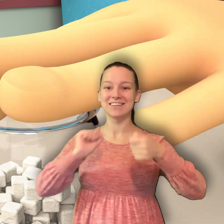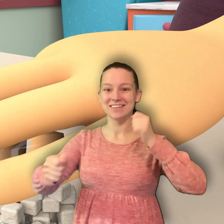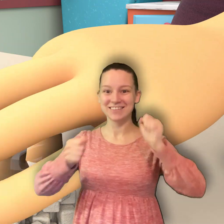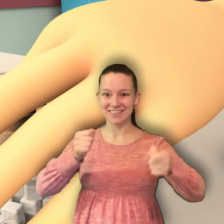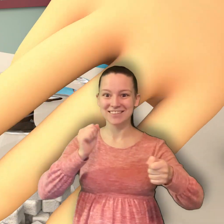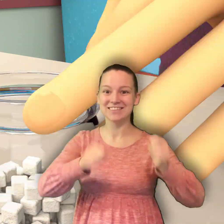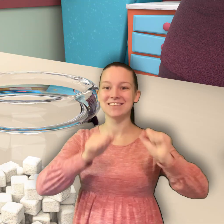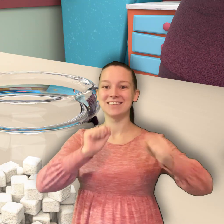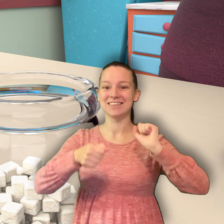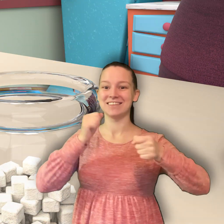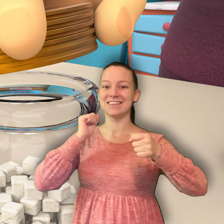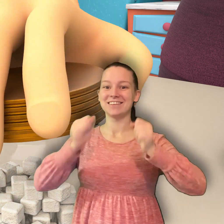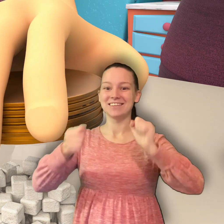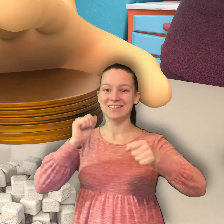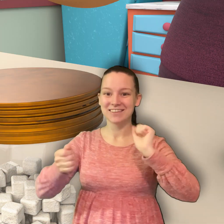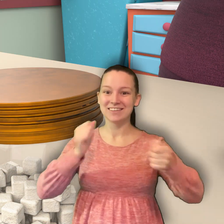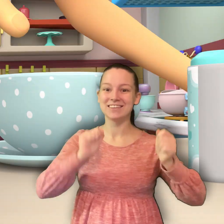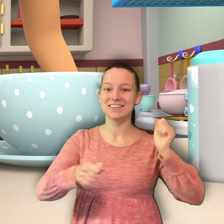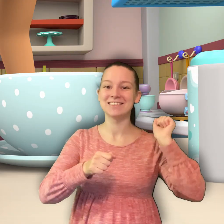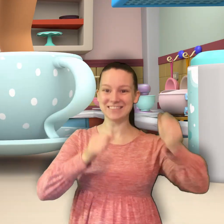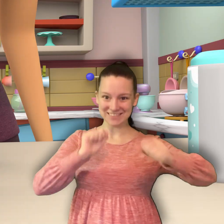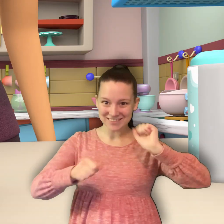thank you